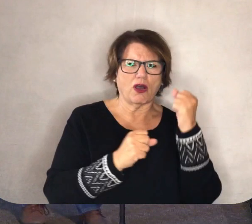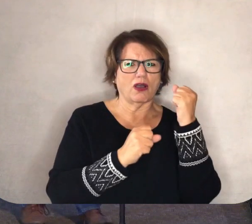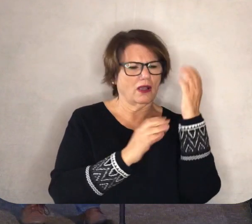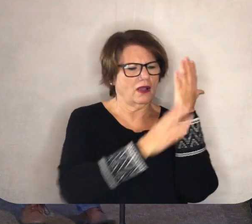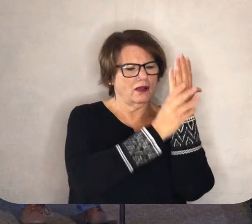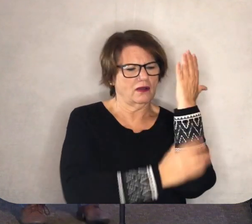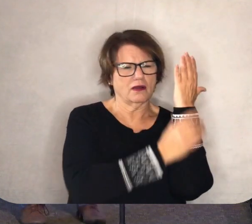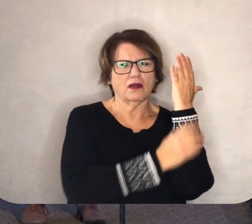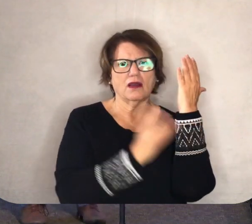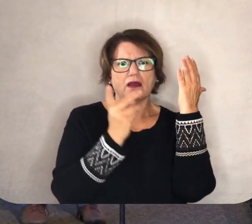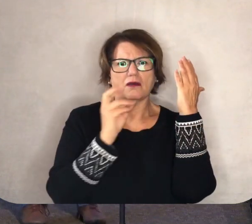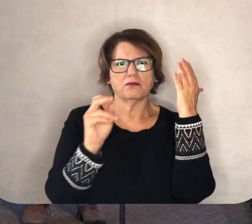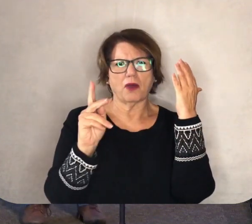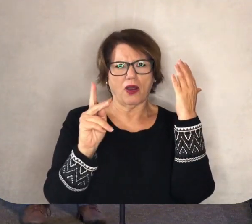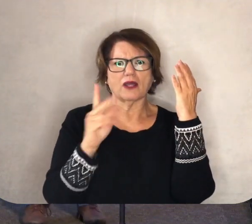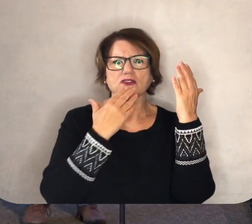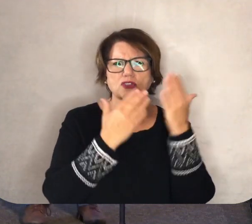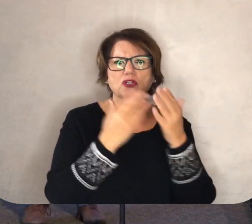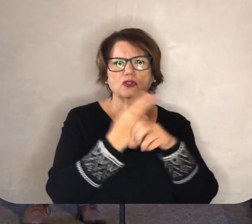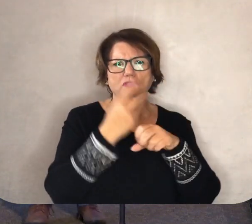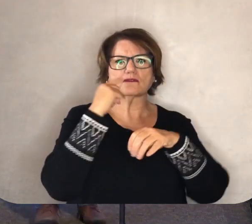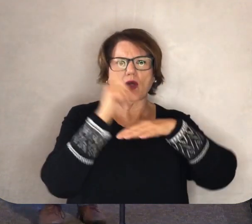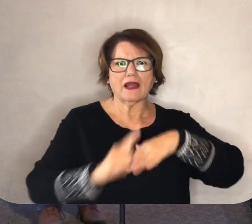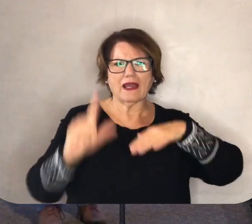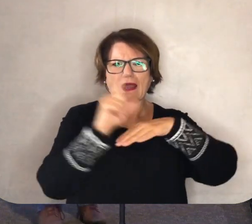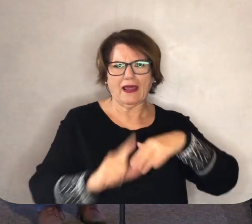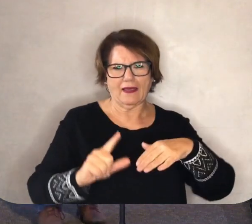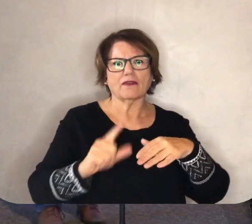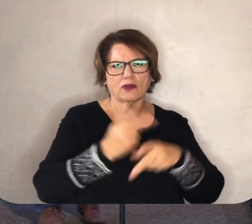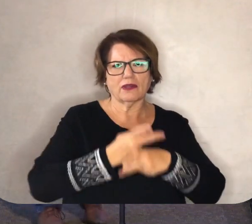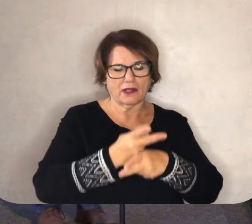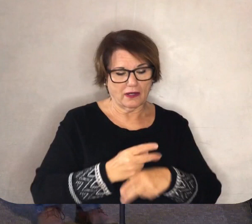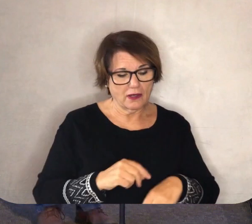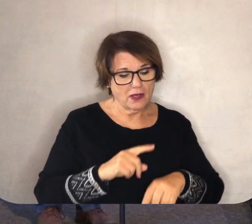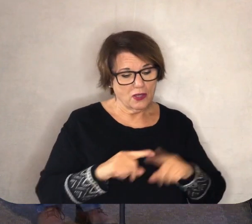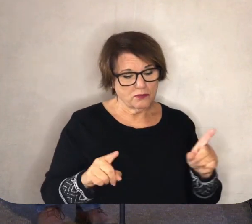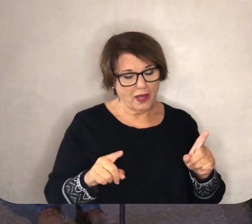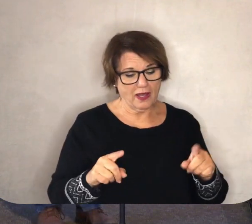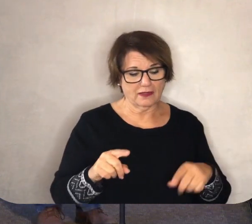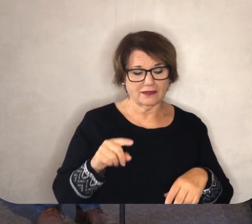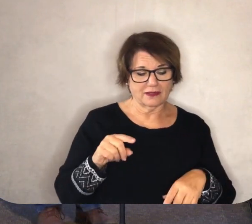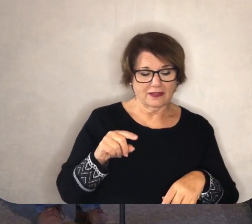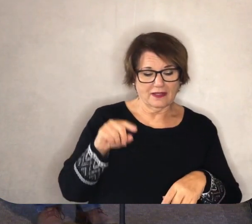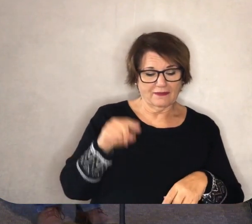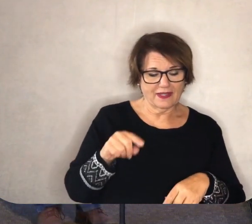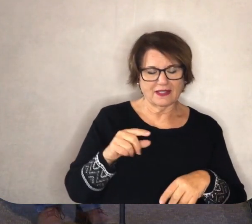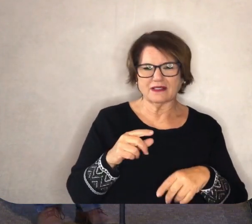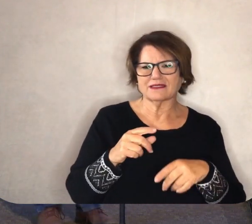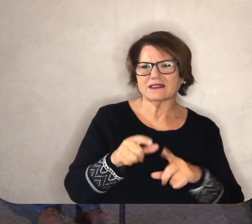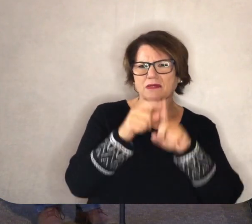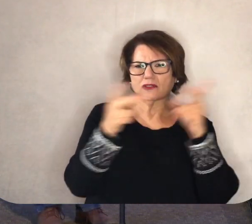leather. But it is Mount Sinai itself where the acacia becomes especially significant for